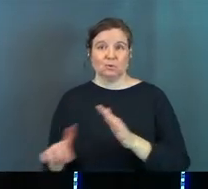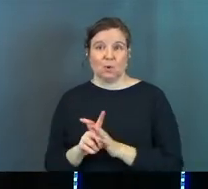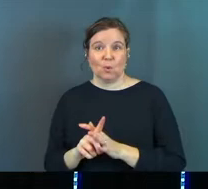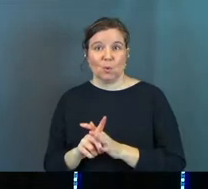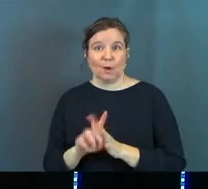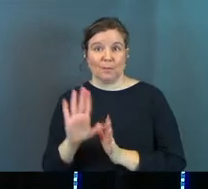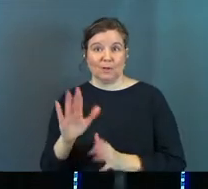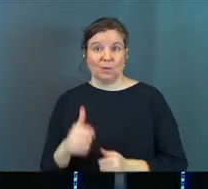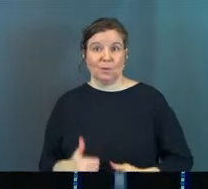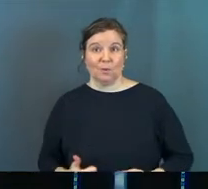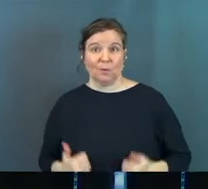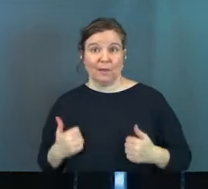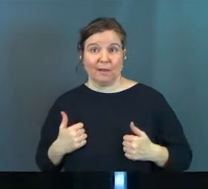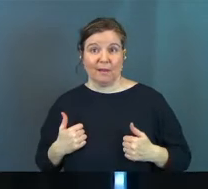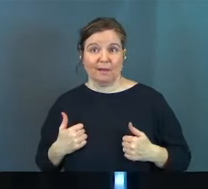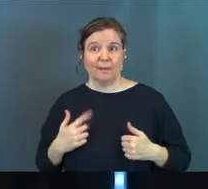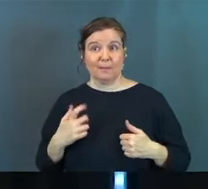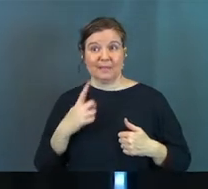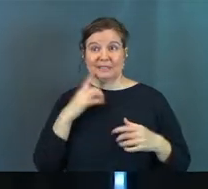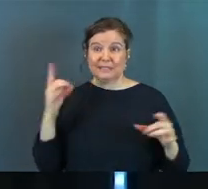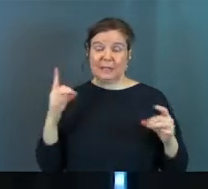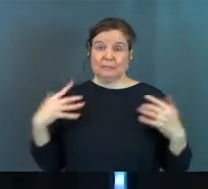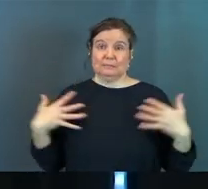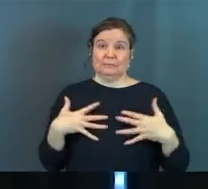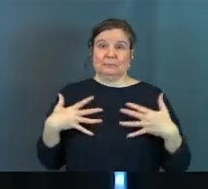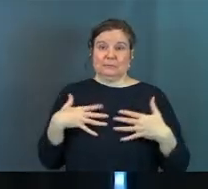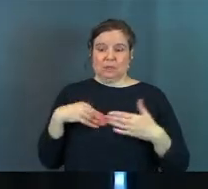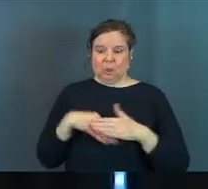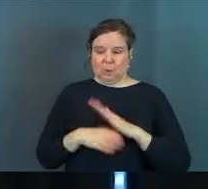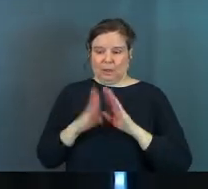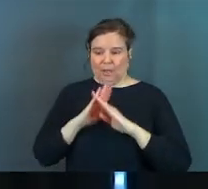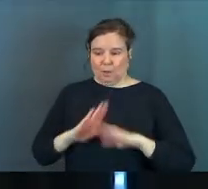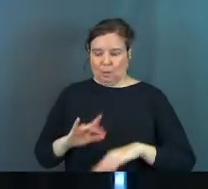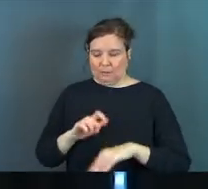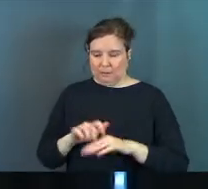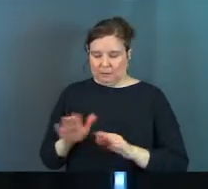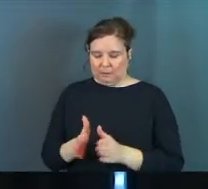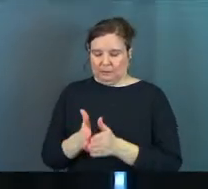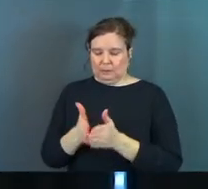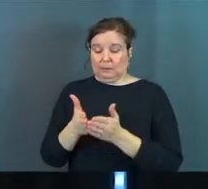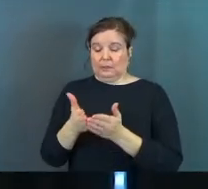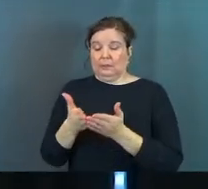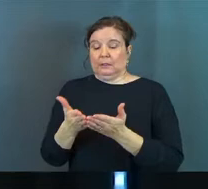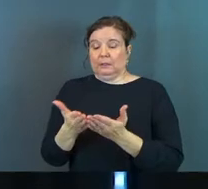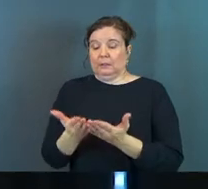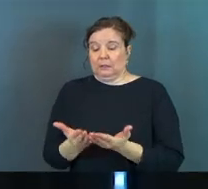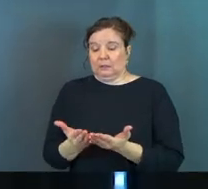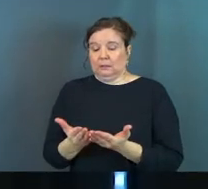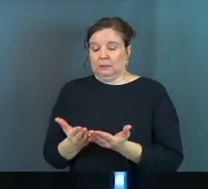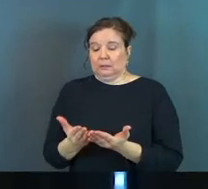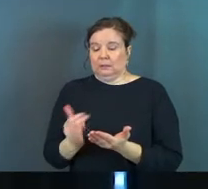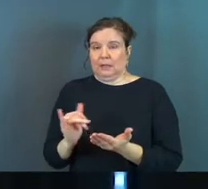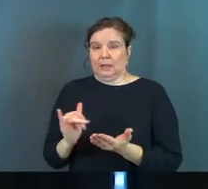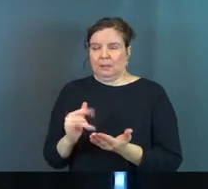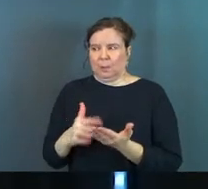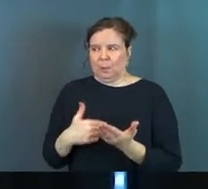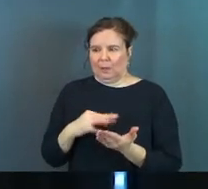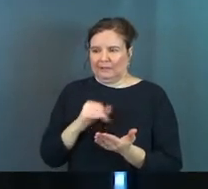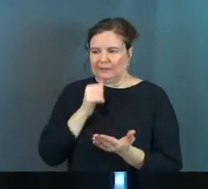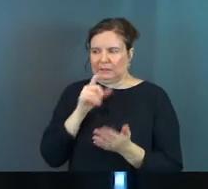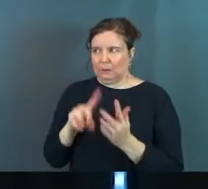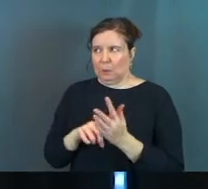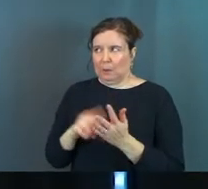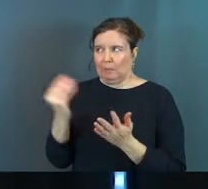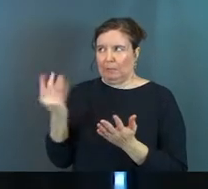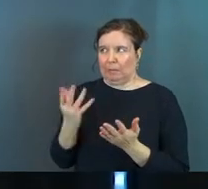up in your life. Because it can be terrifying to go into that quiet space and to open up that Bible and like, but what if He doesn't